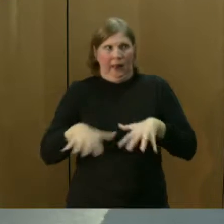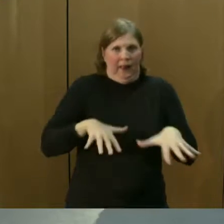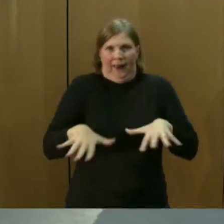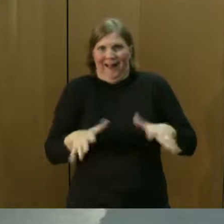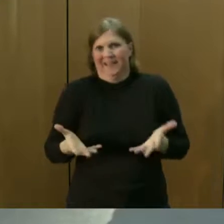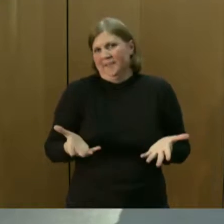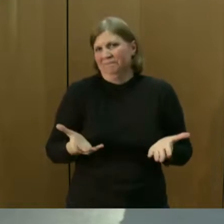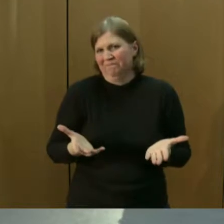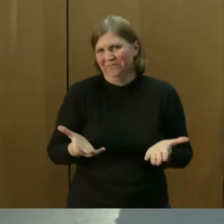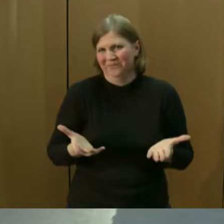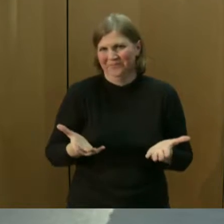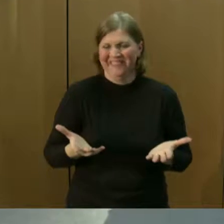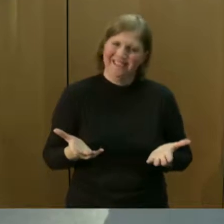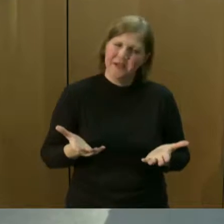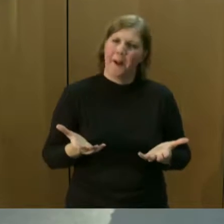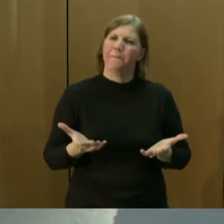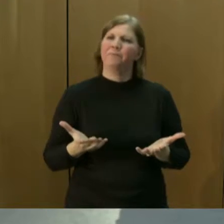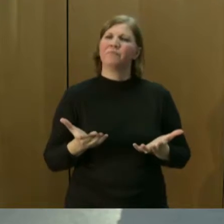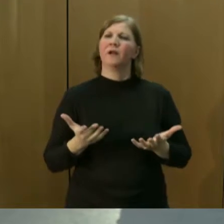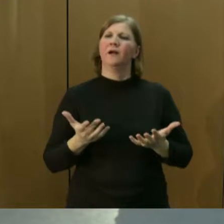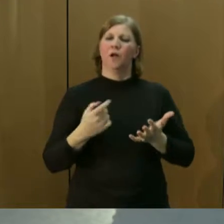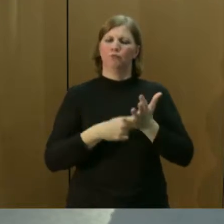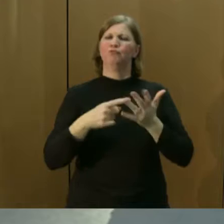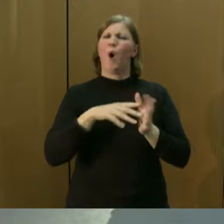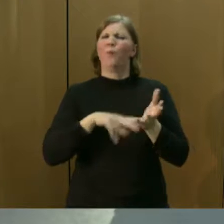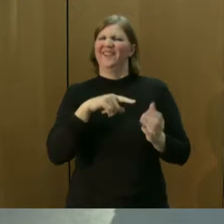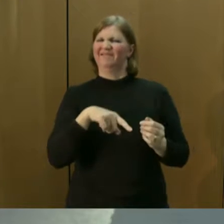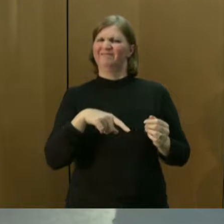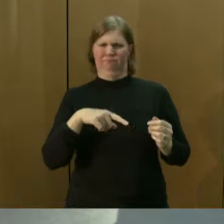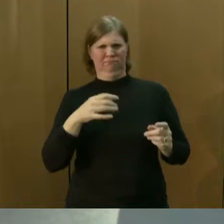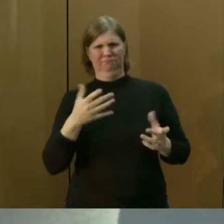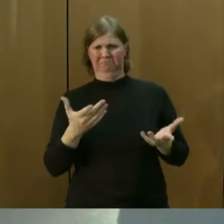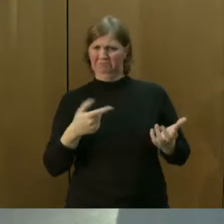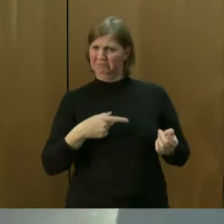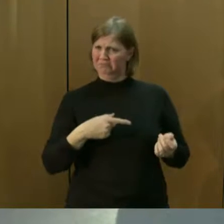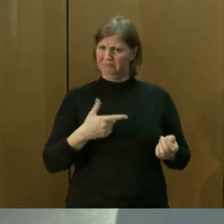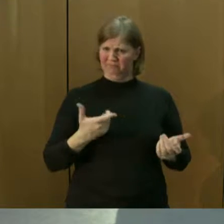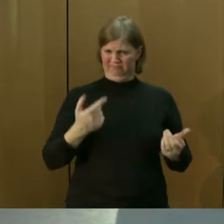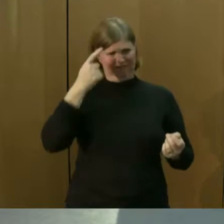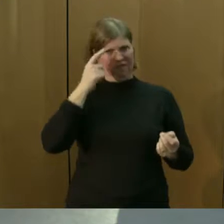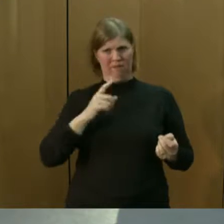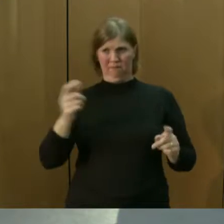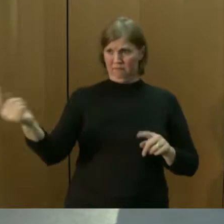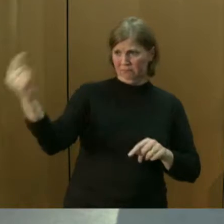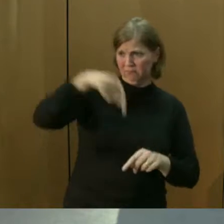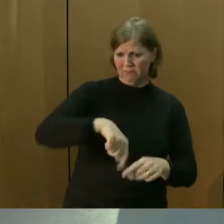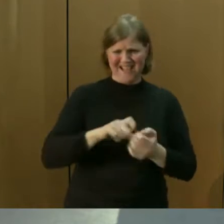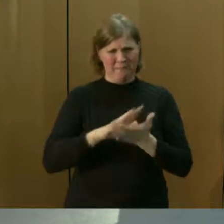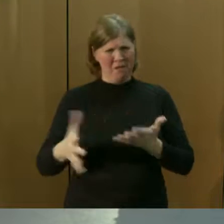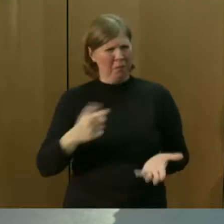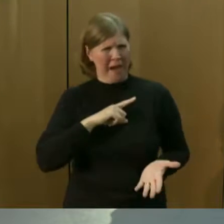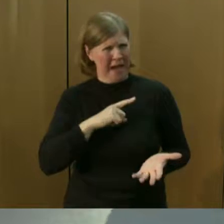Why would people bother coming to Edinburgh, Rowan? I think that they would